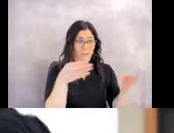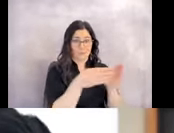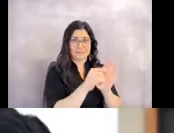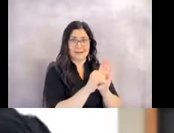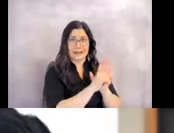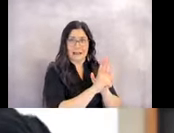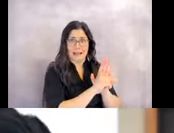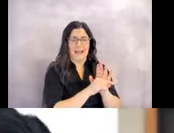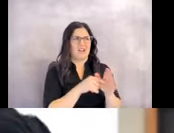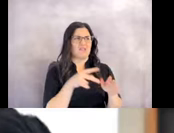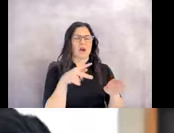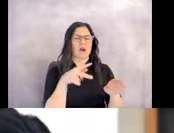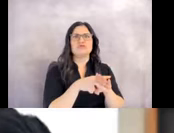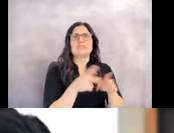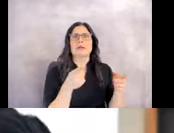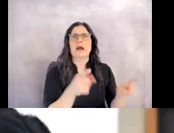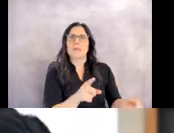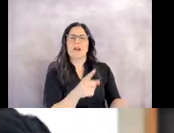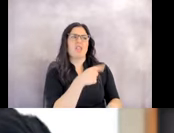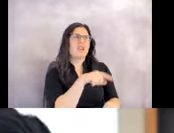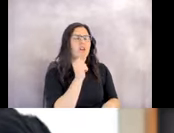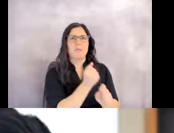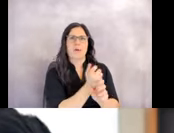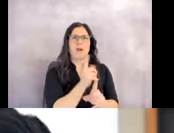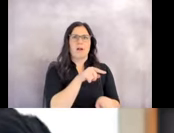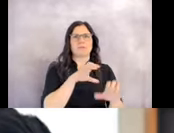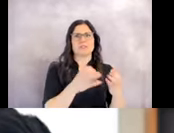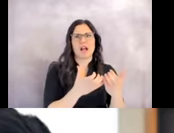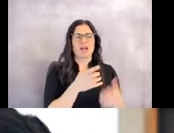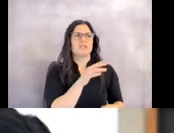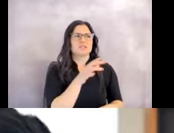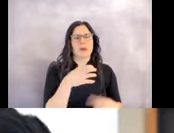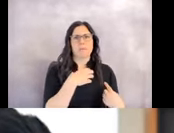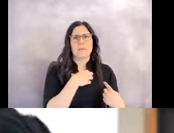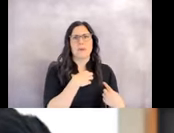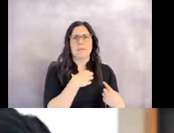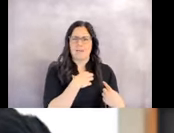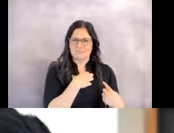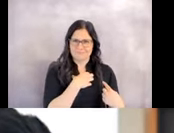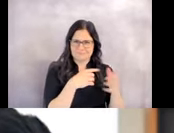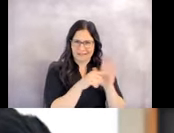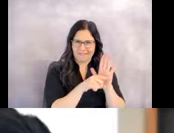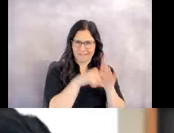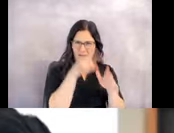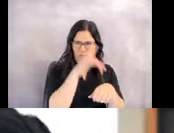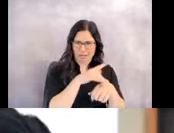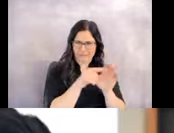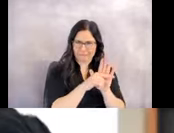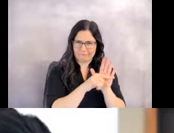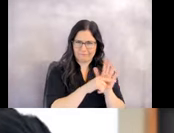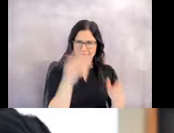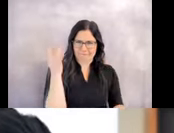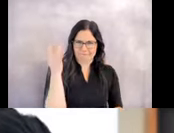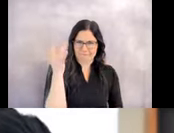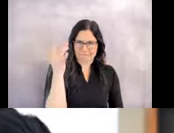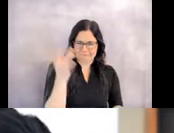the cheating and the not being prepared for class and all of those things that we do when we stand